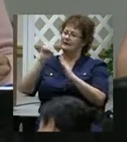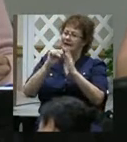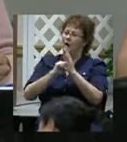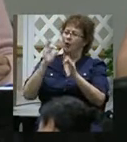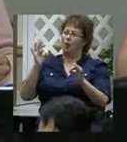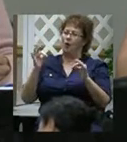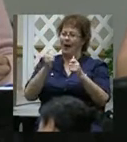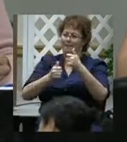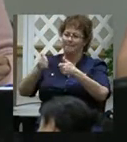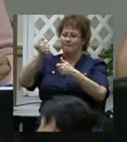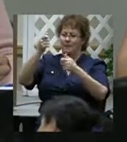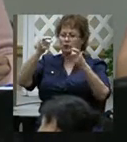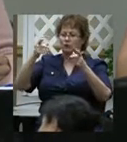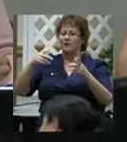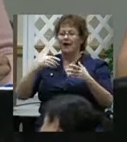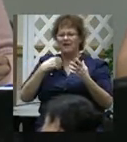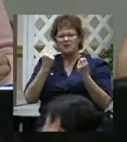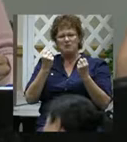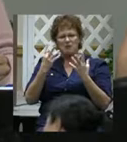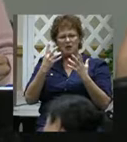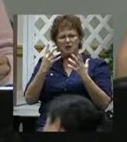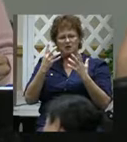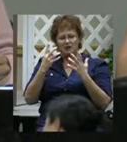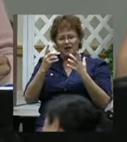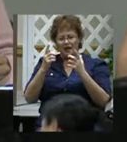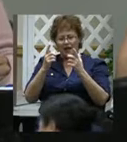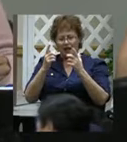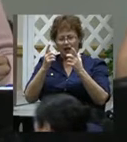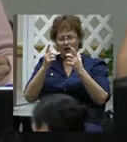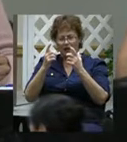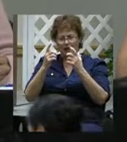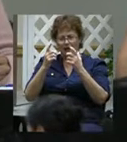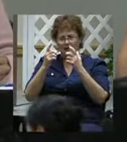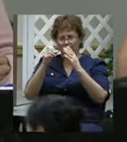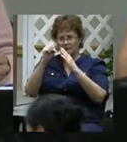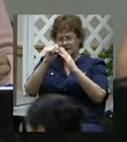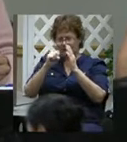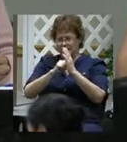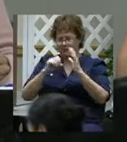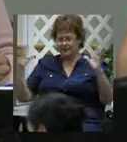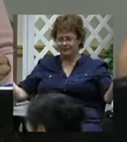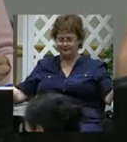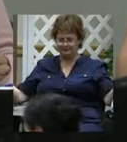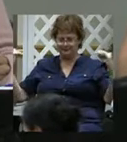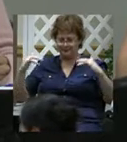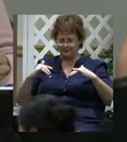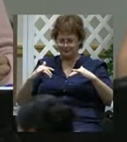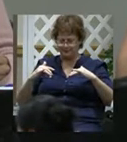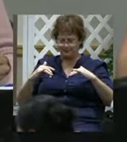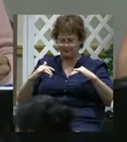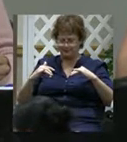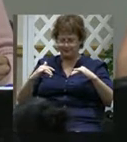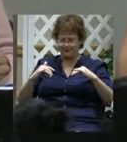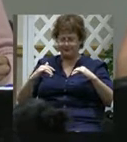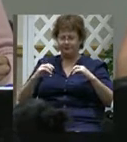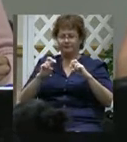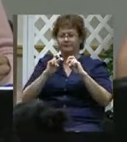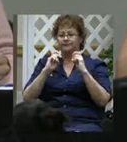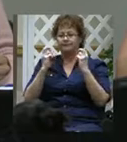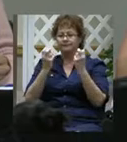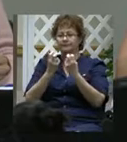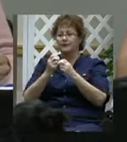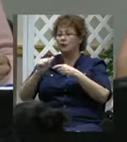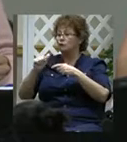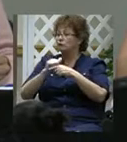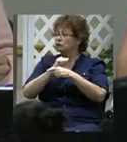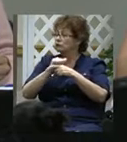And it had a multi-state advisory committee as well. And the training suite